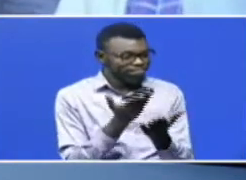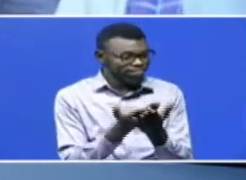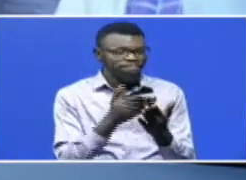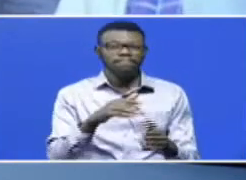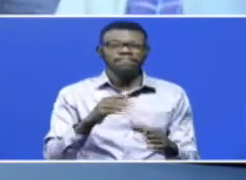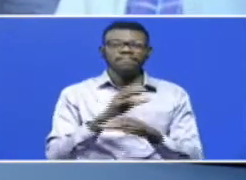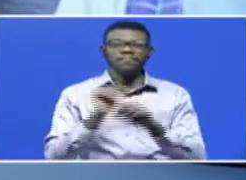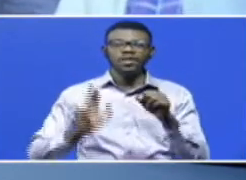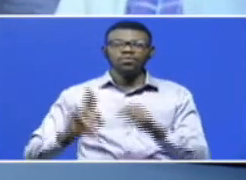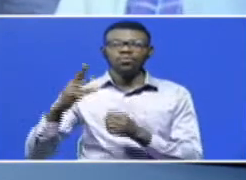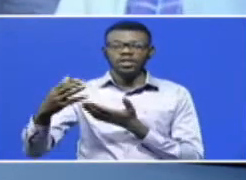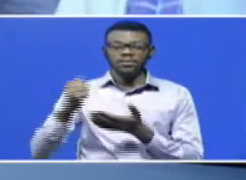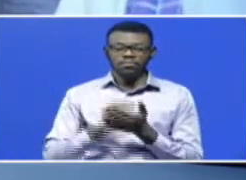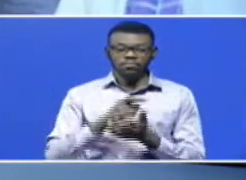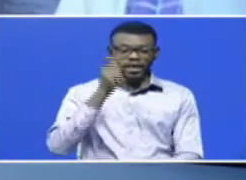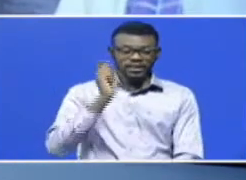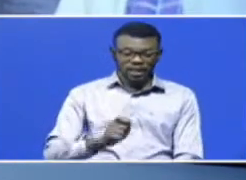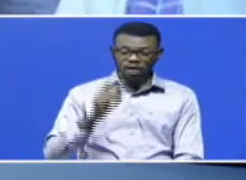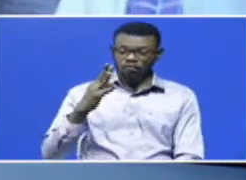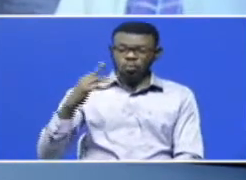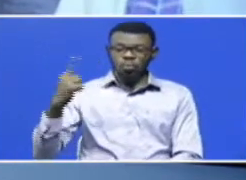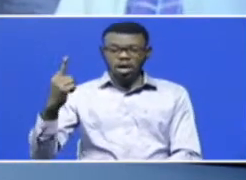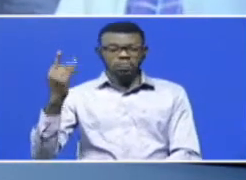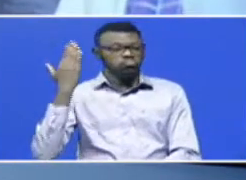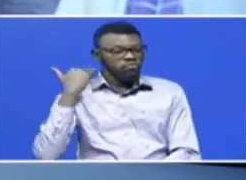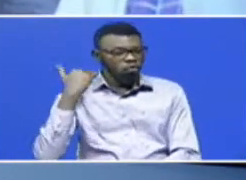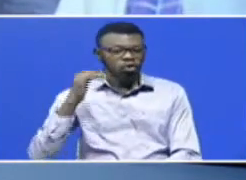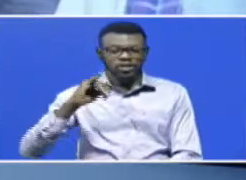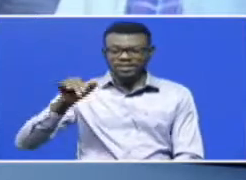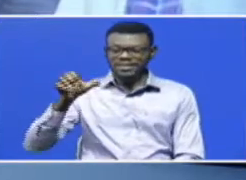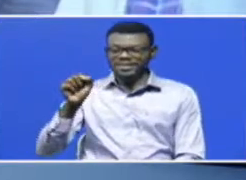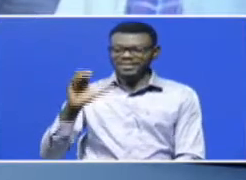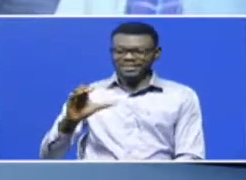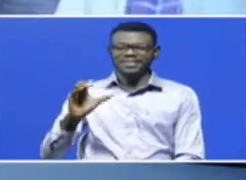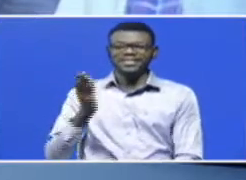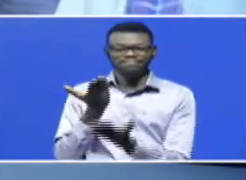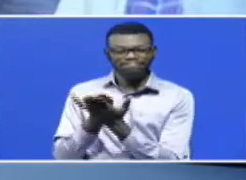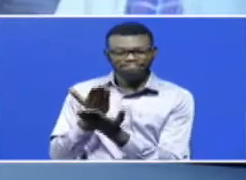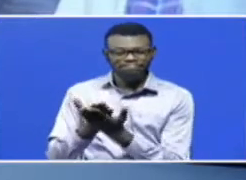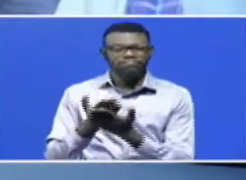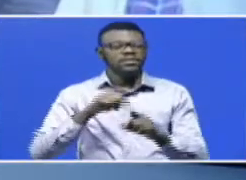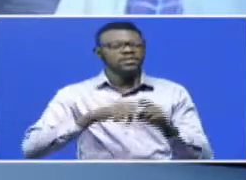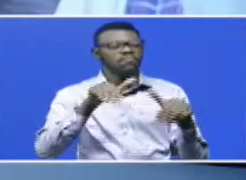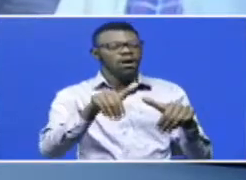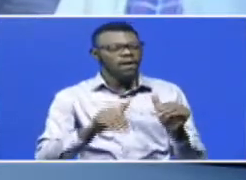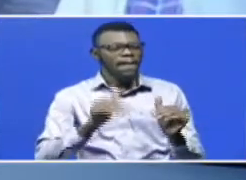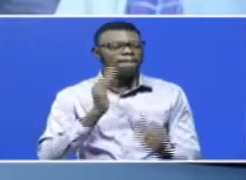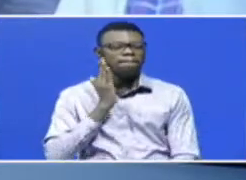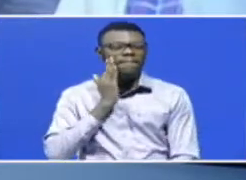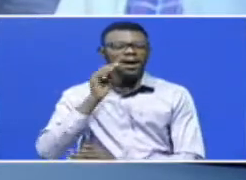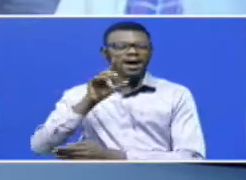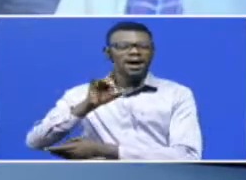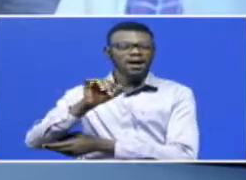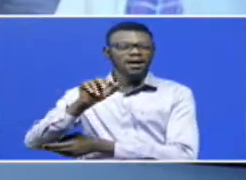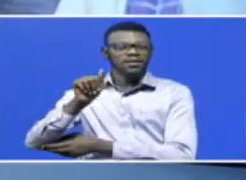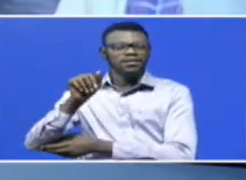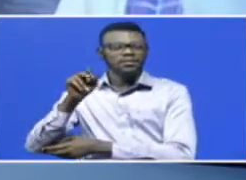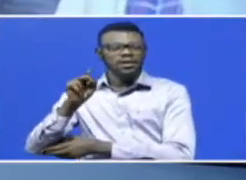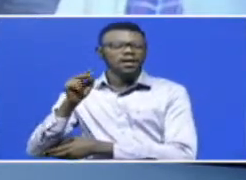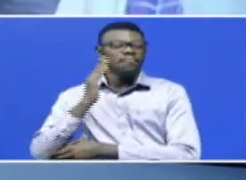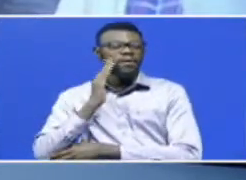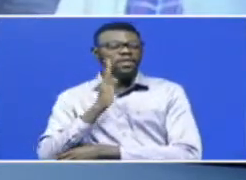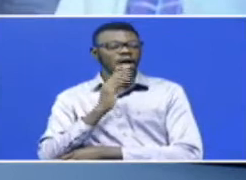to appoint the 41 judges recommended by the Judicial Service Commission. They spoke during the burial of Mama Dinah Muchelule, mother to High